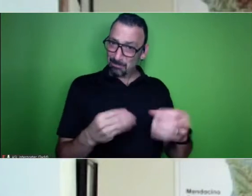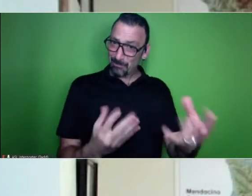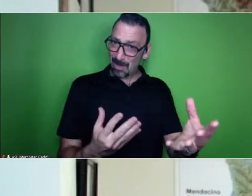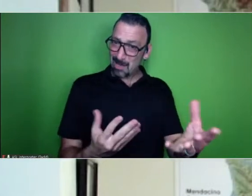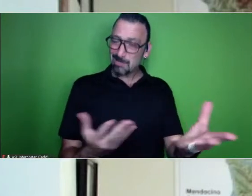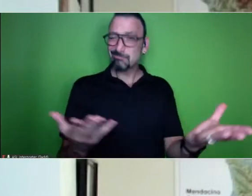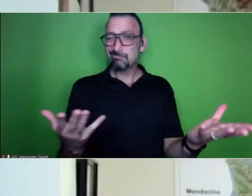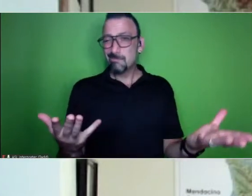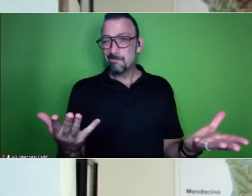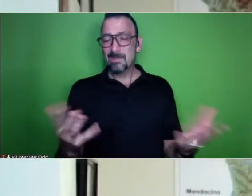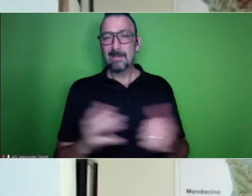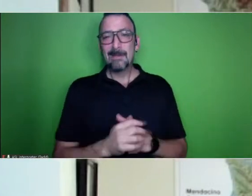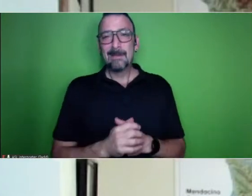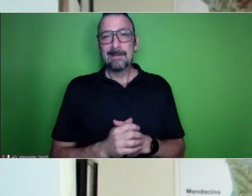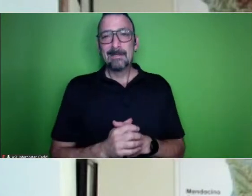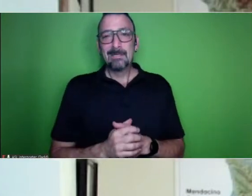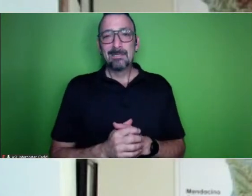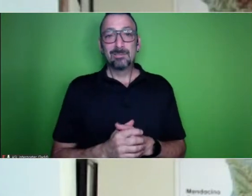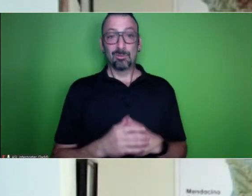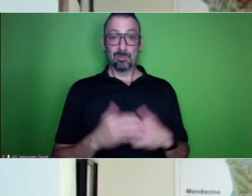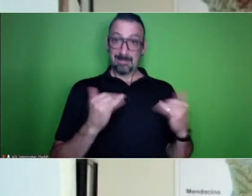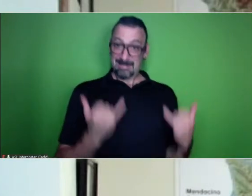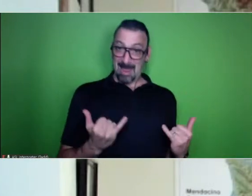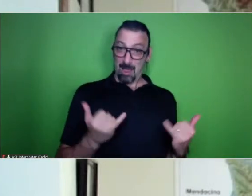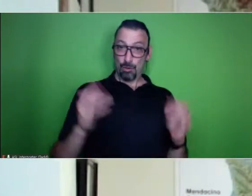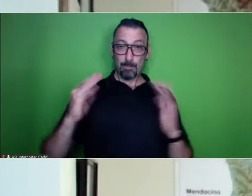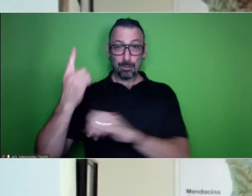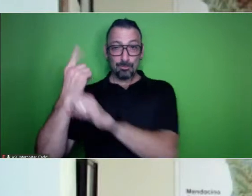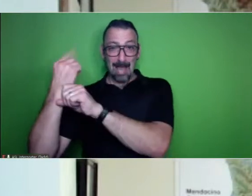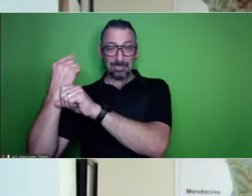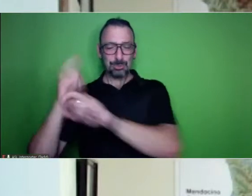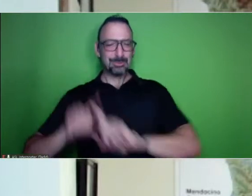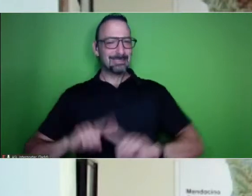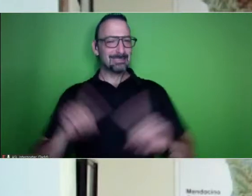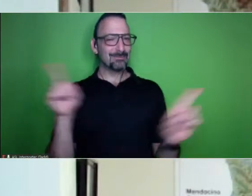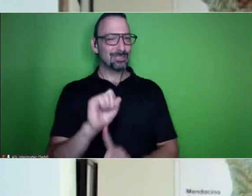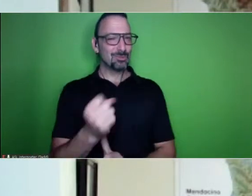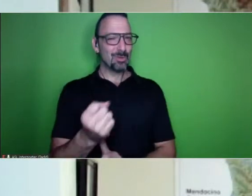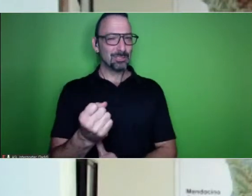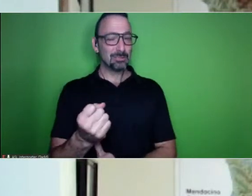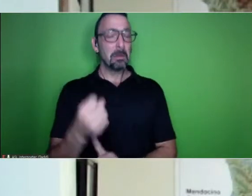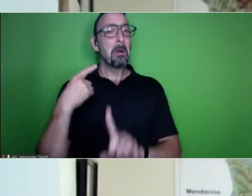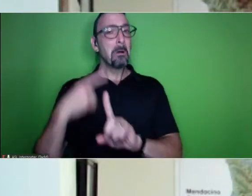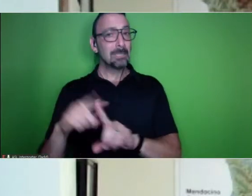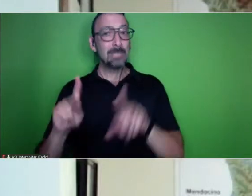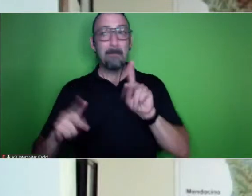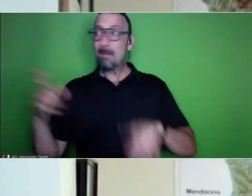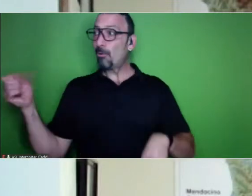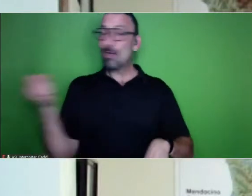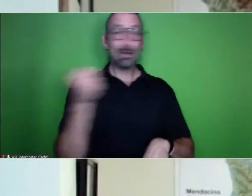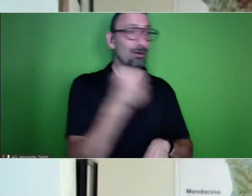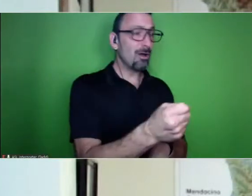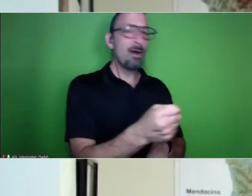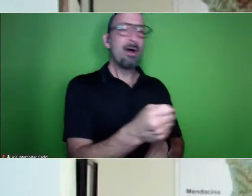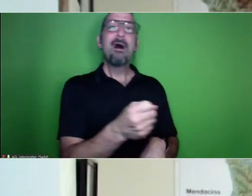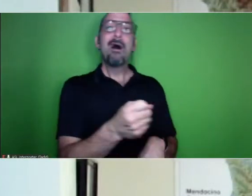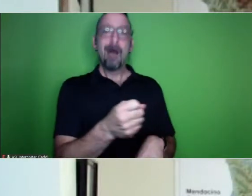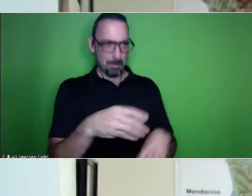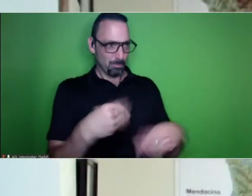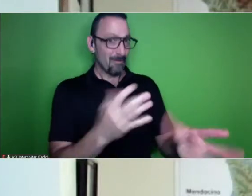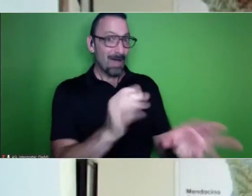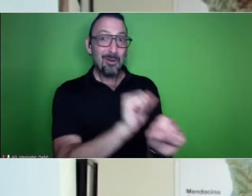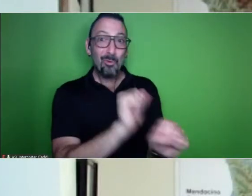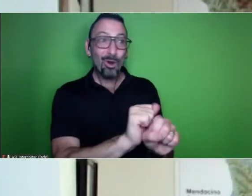not in the same place as we were a year ago. And those people who are being supplied for a very limited period of